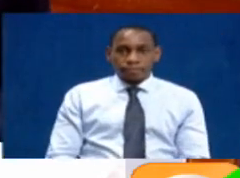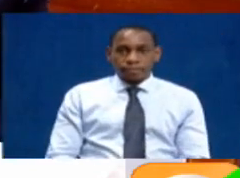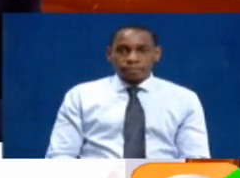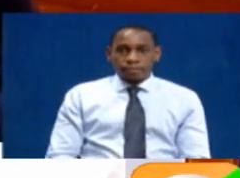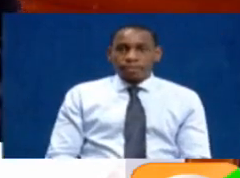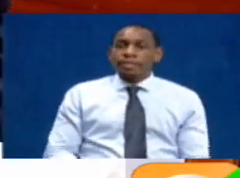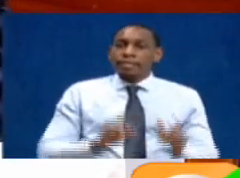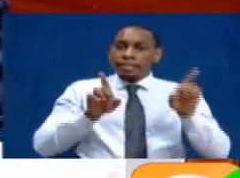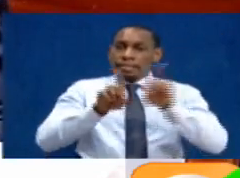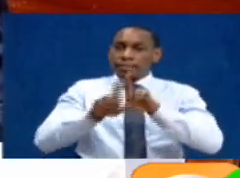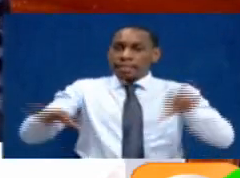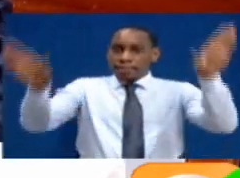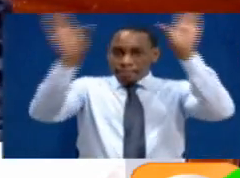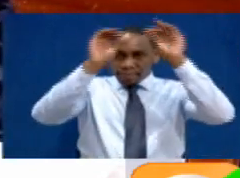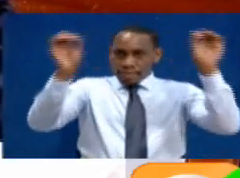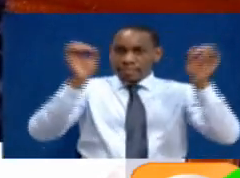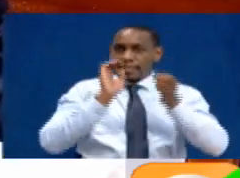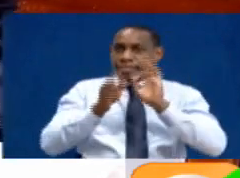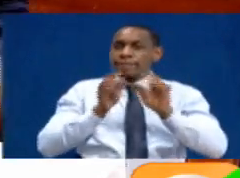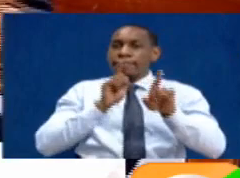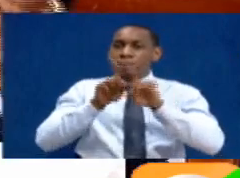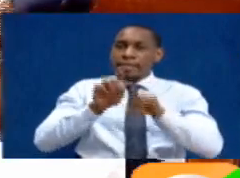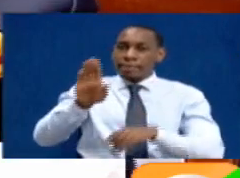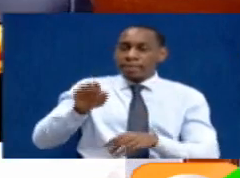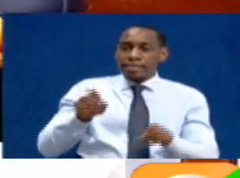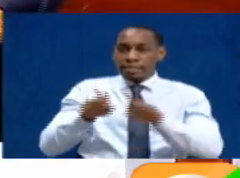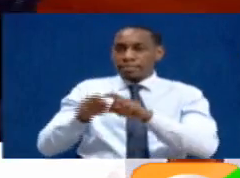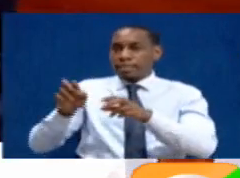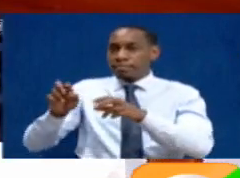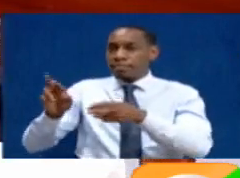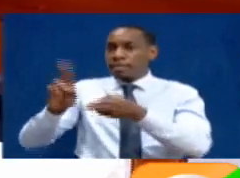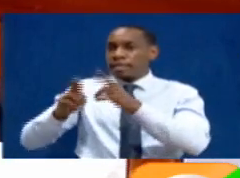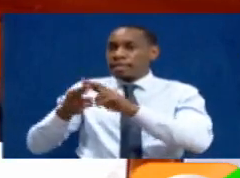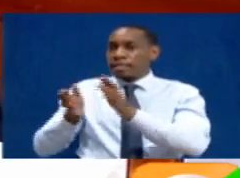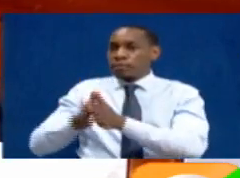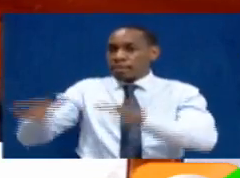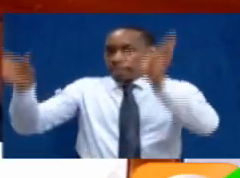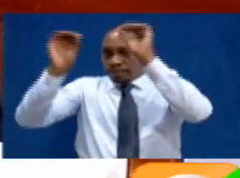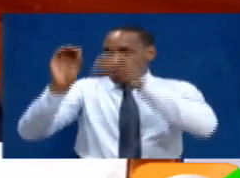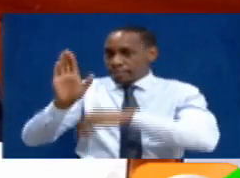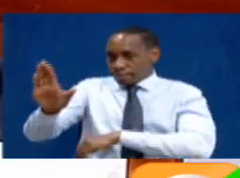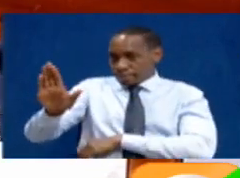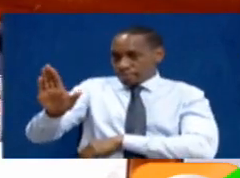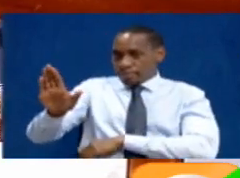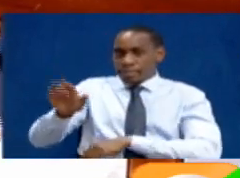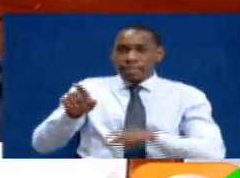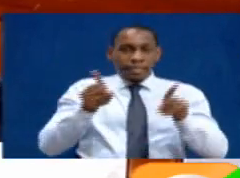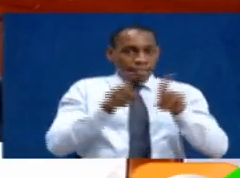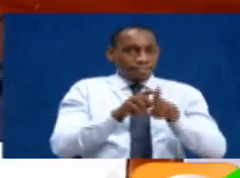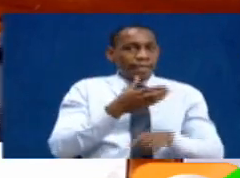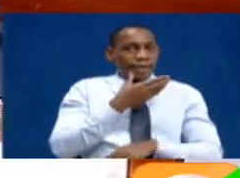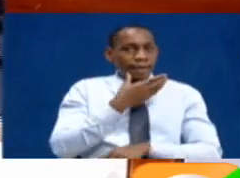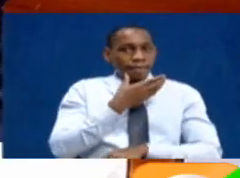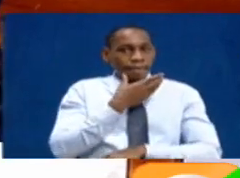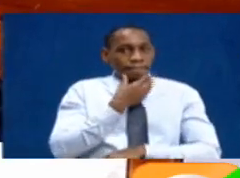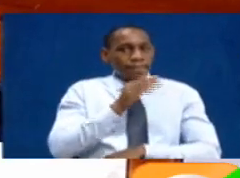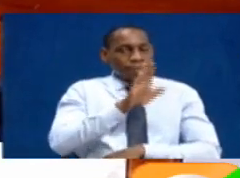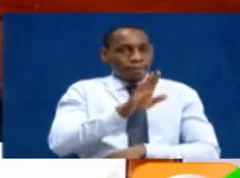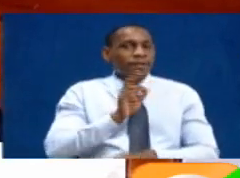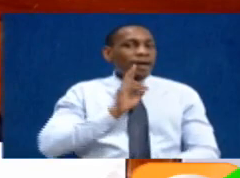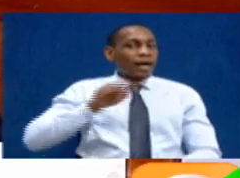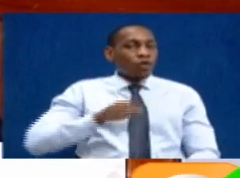And a head of state, even if it's your brother, like you are related to the head of state, your dad is his